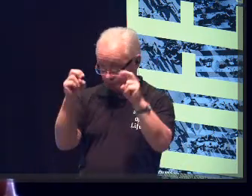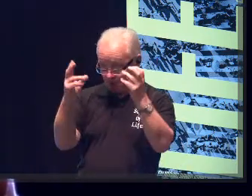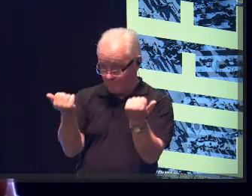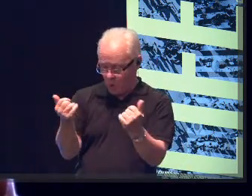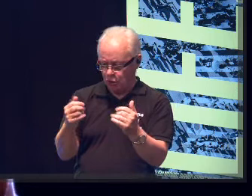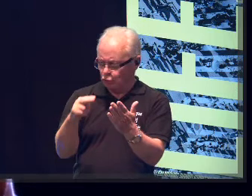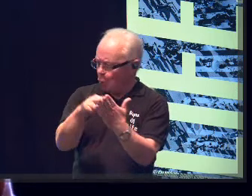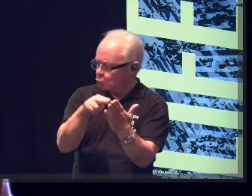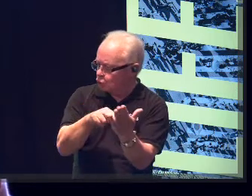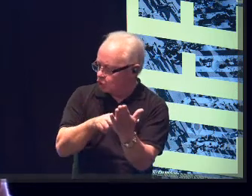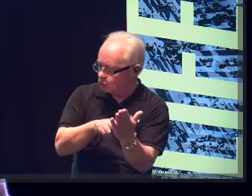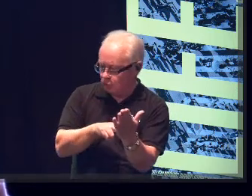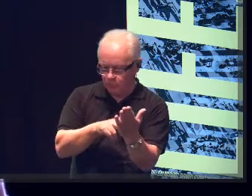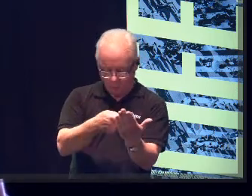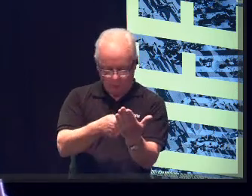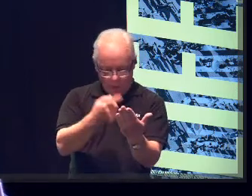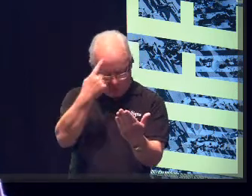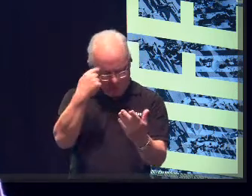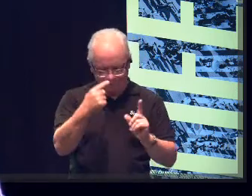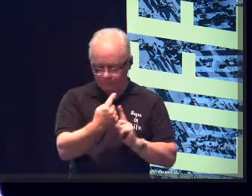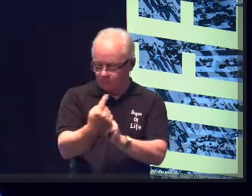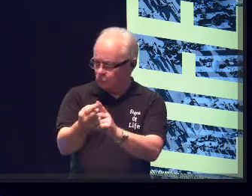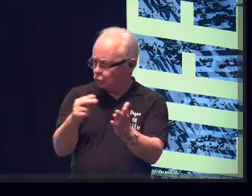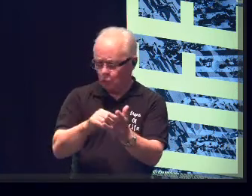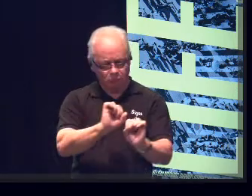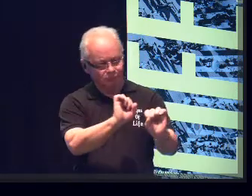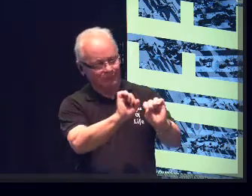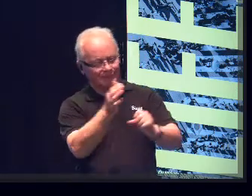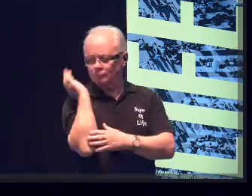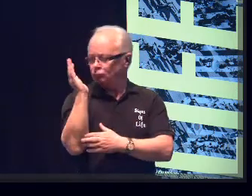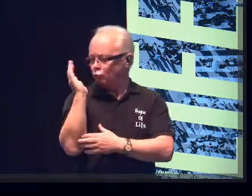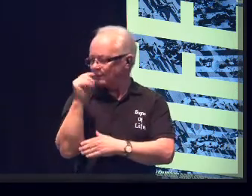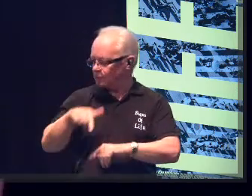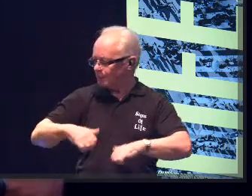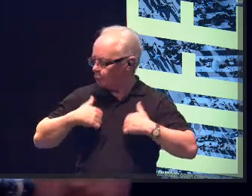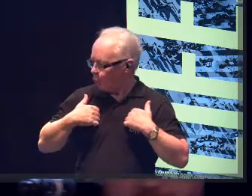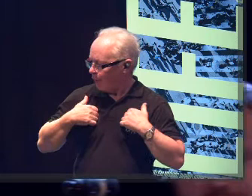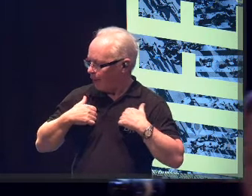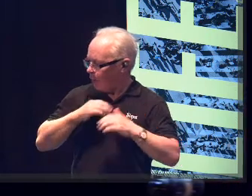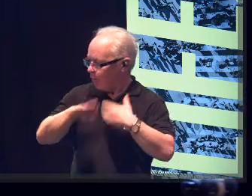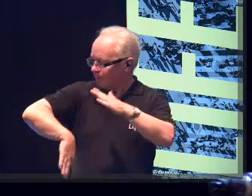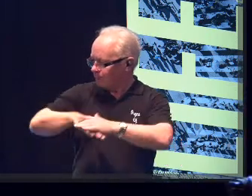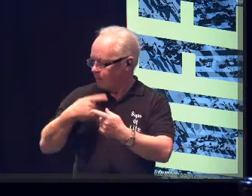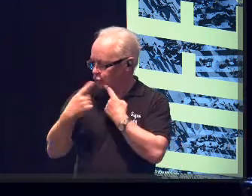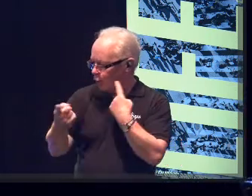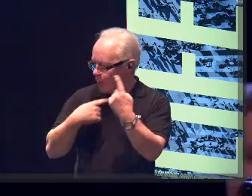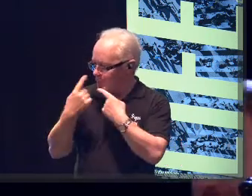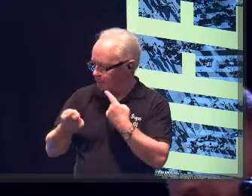notes, you will have follow along notes for Pastor Jason's message, okay? So you can fill in the